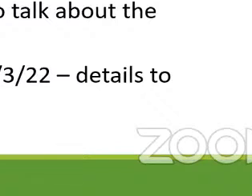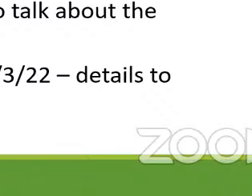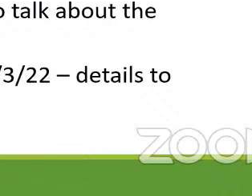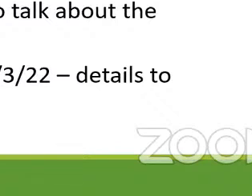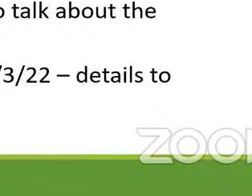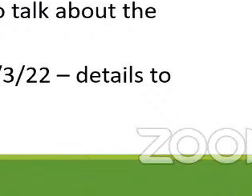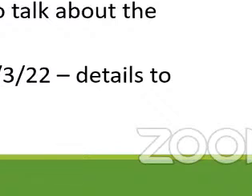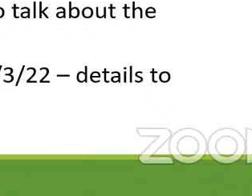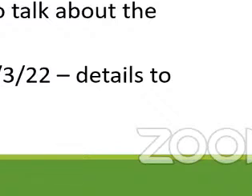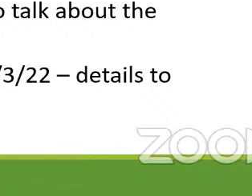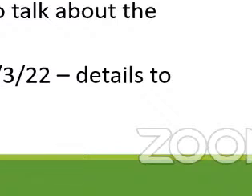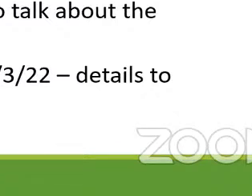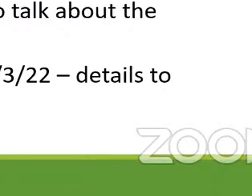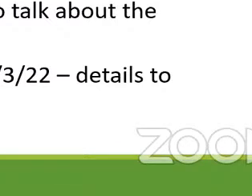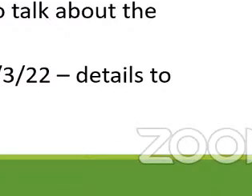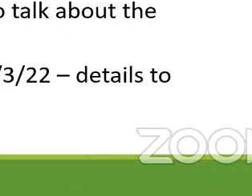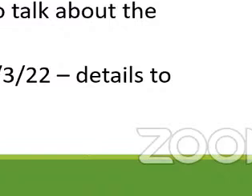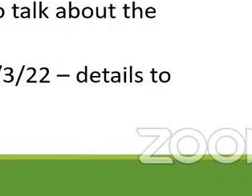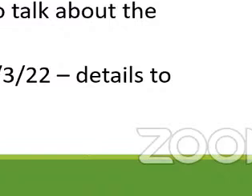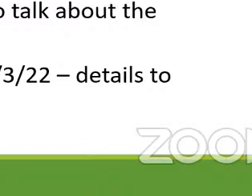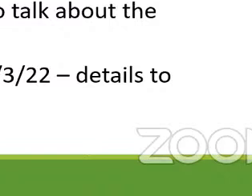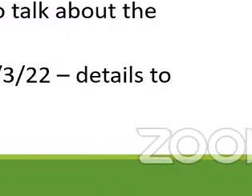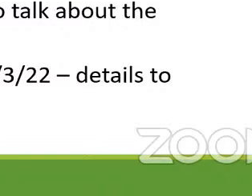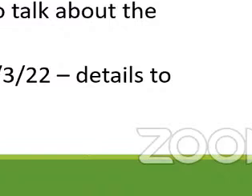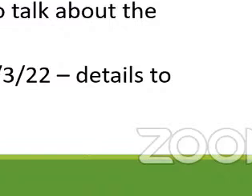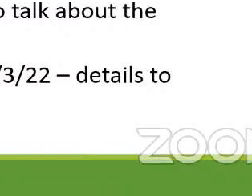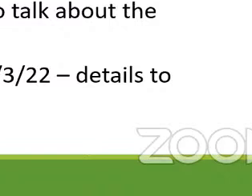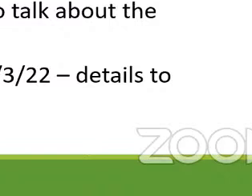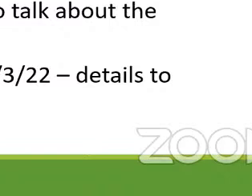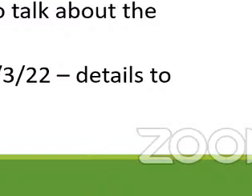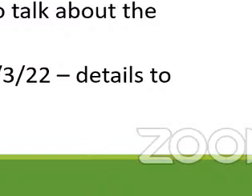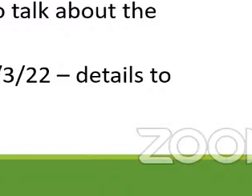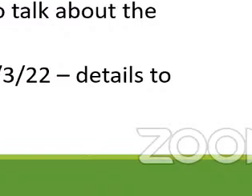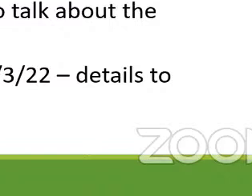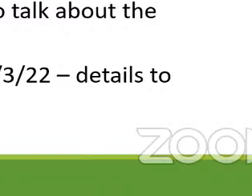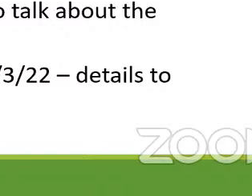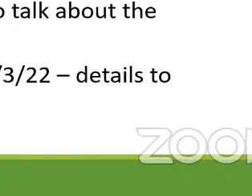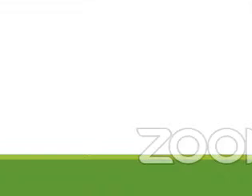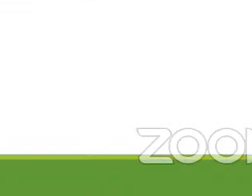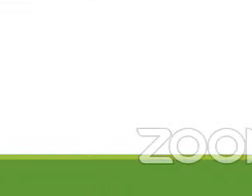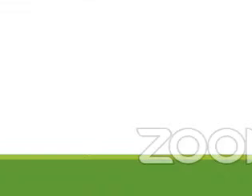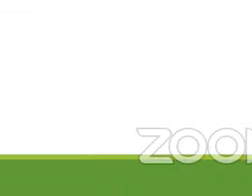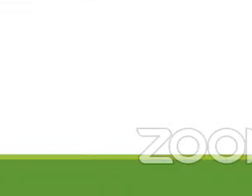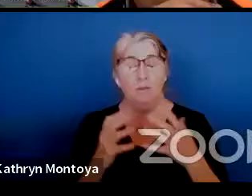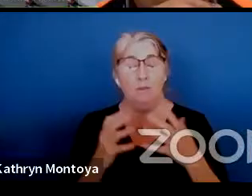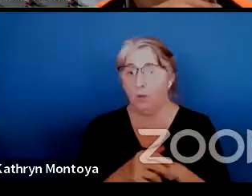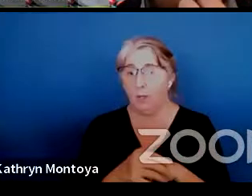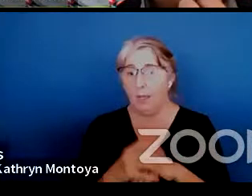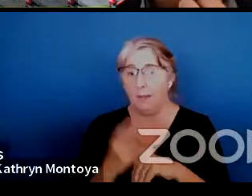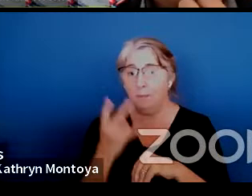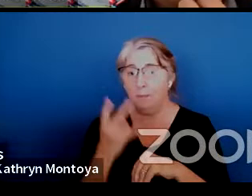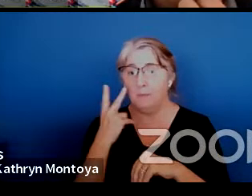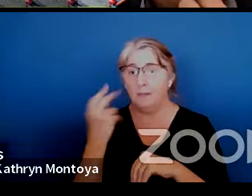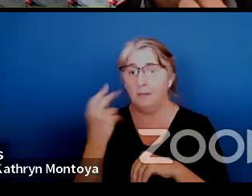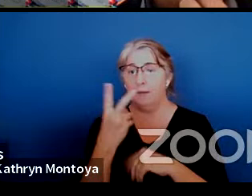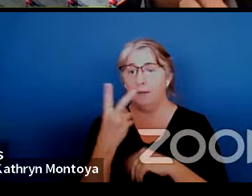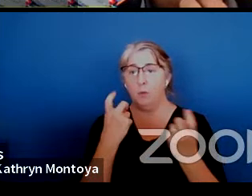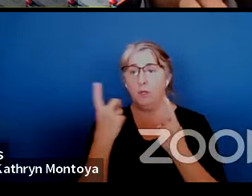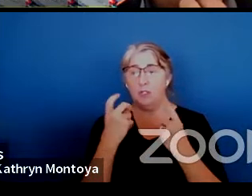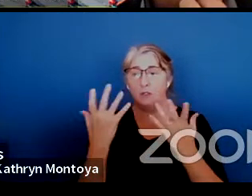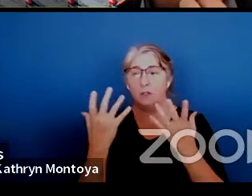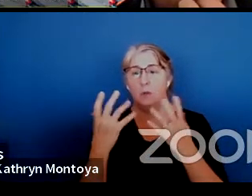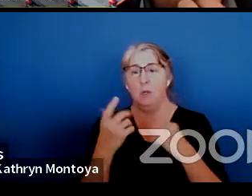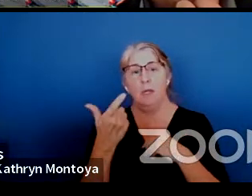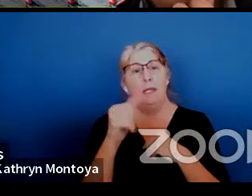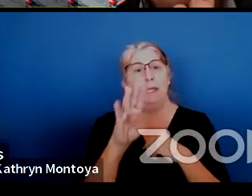social media to talk about it. But let's, I still see some questions here. And I'm going to have Gabe and Rihanna also